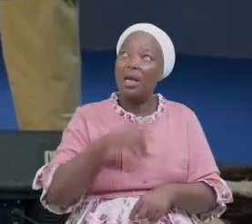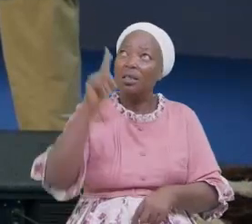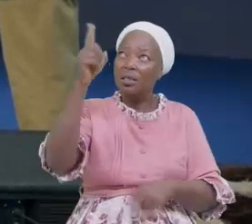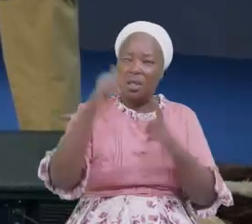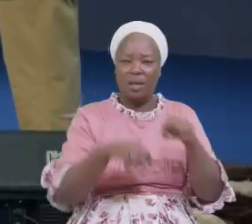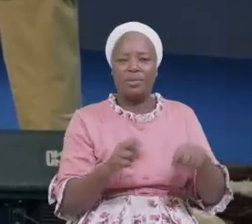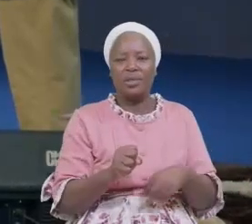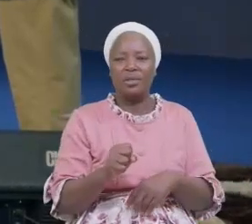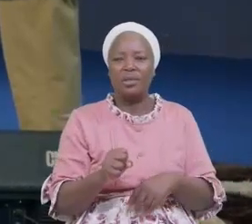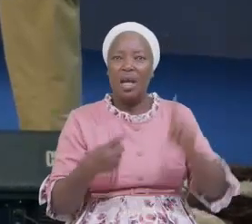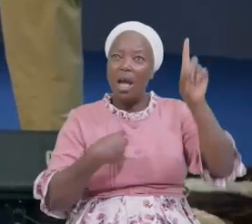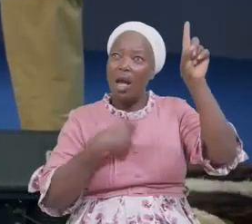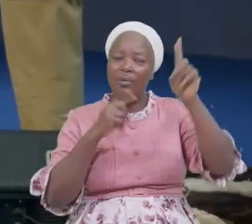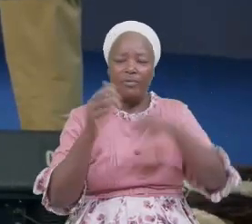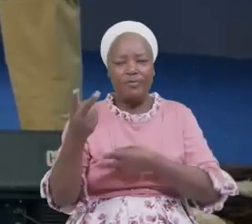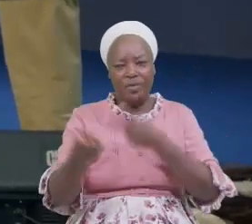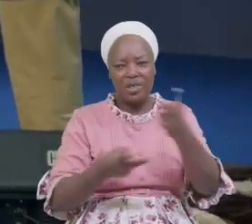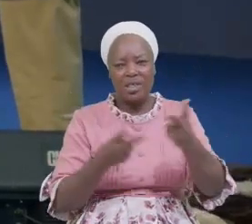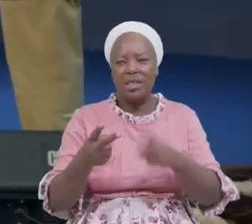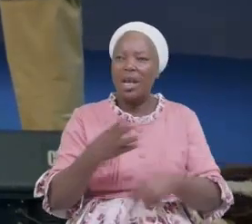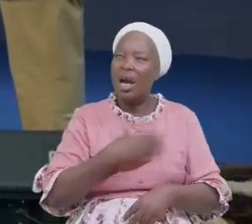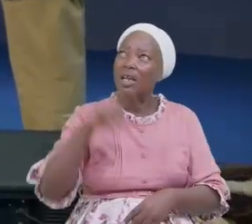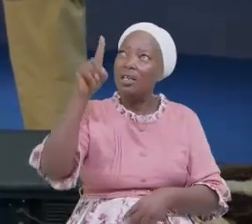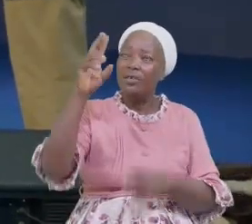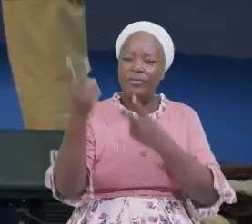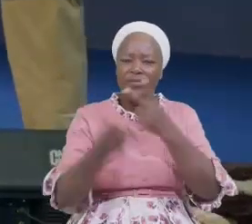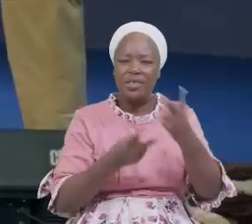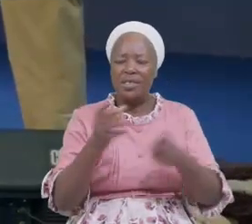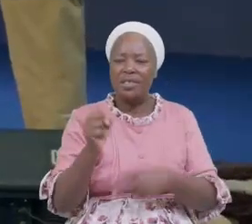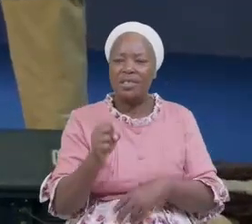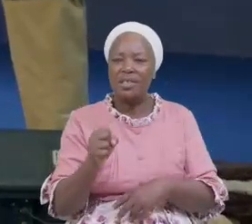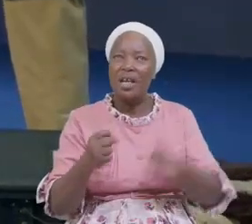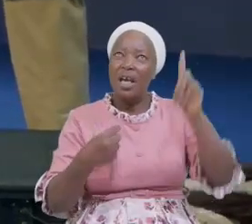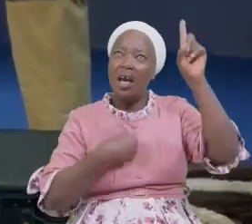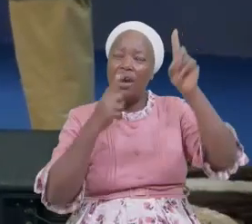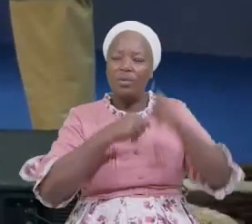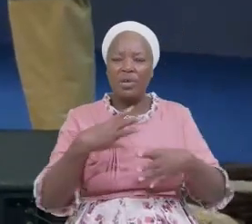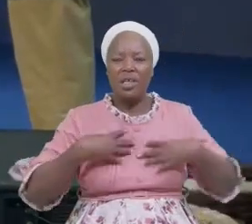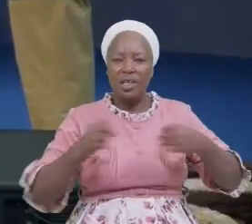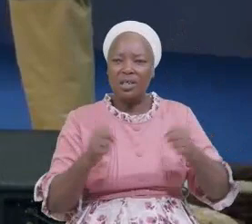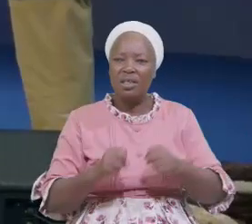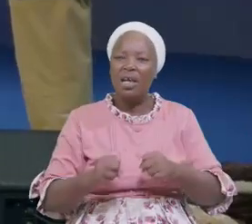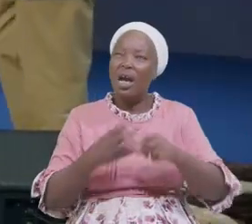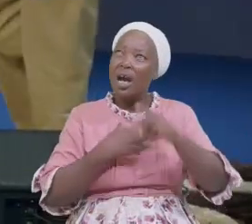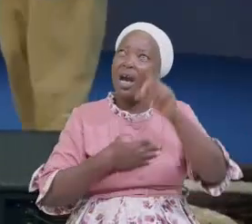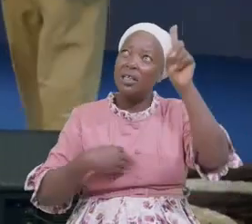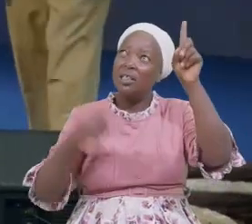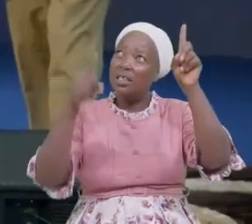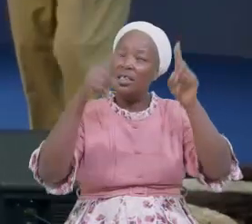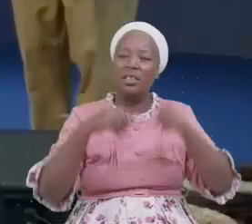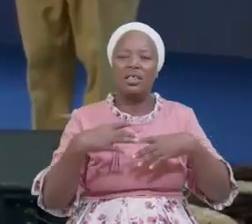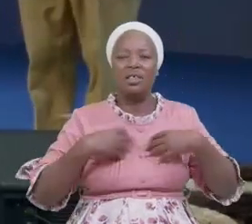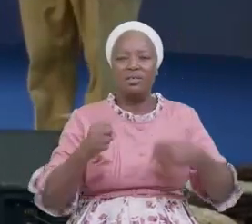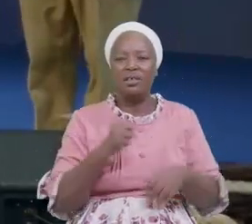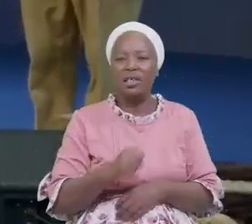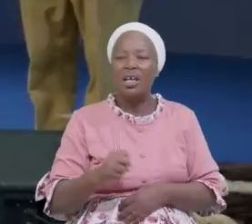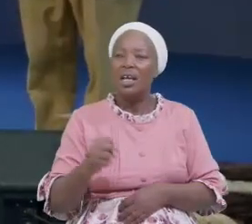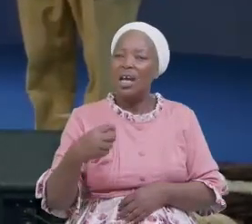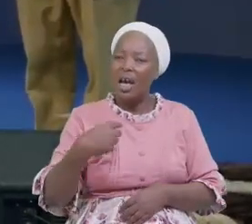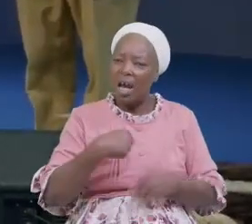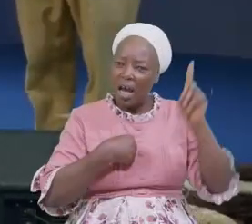I'll visit. And he visits. I'll heal. And he heals. I'll